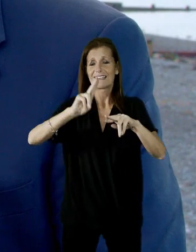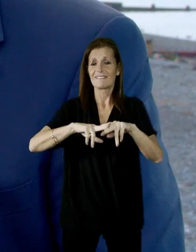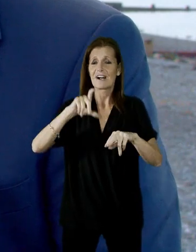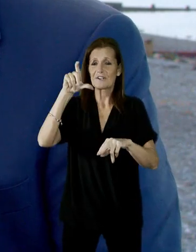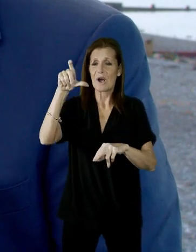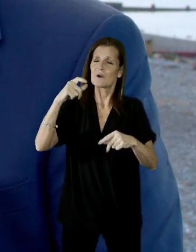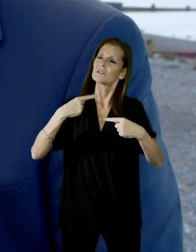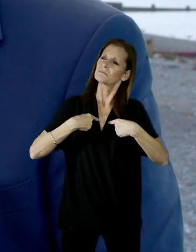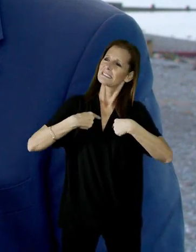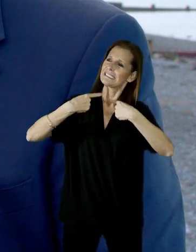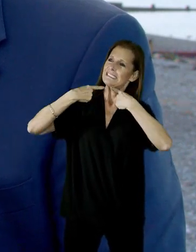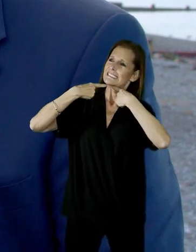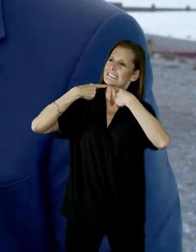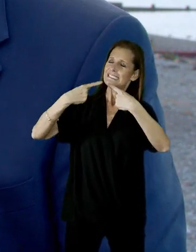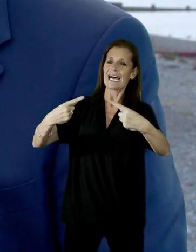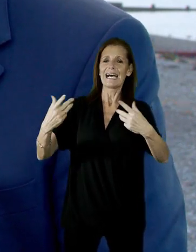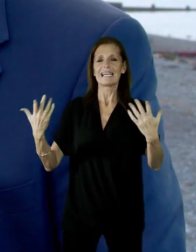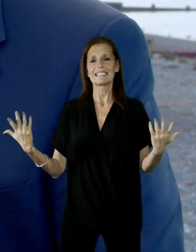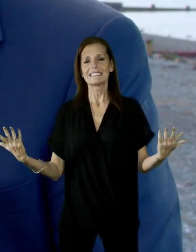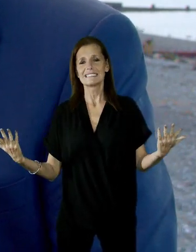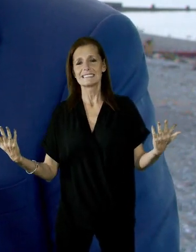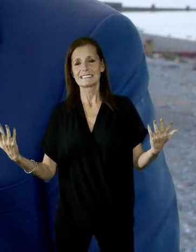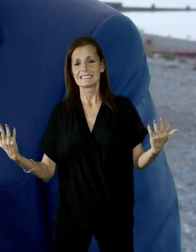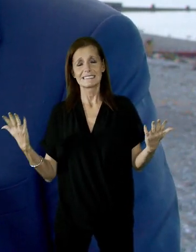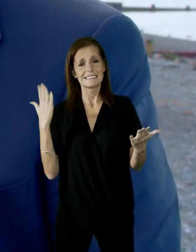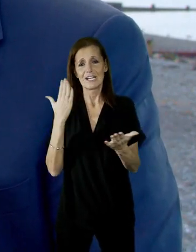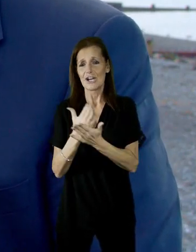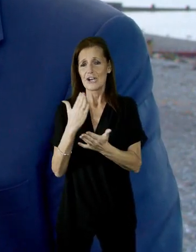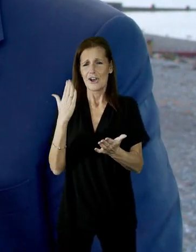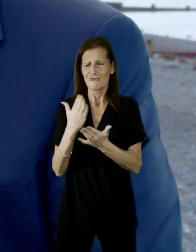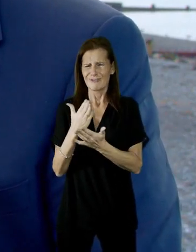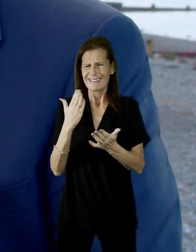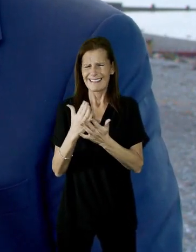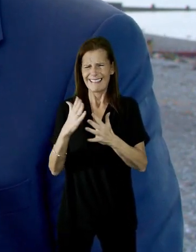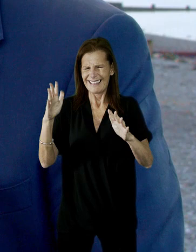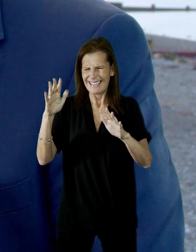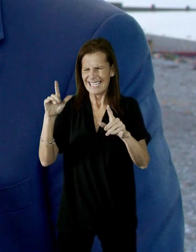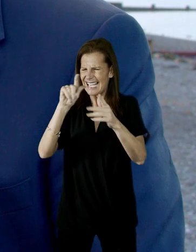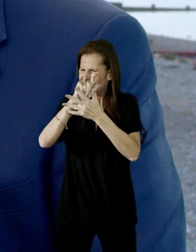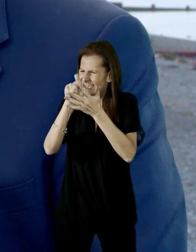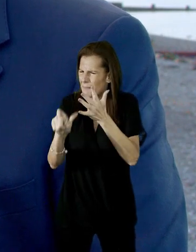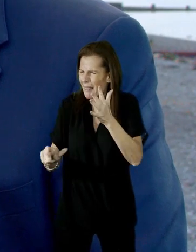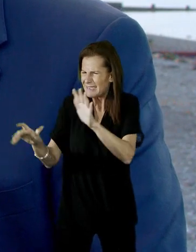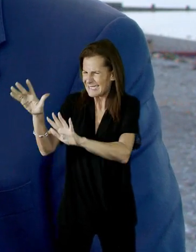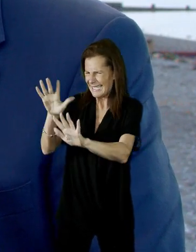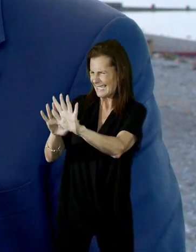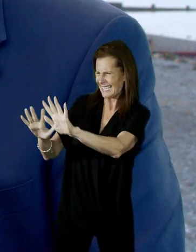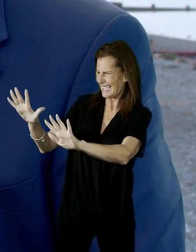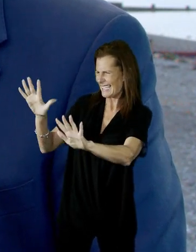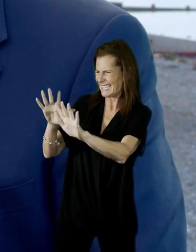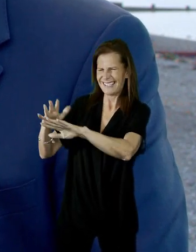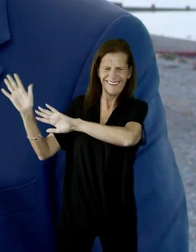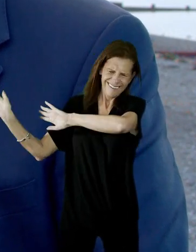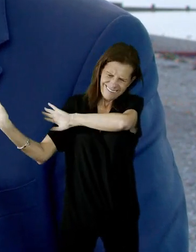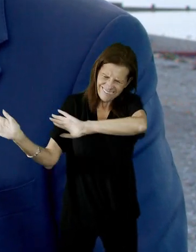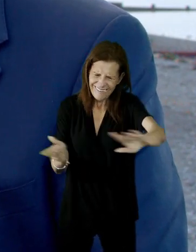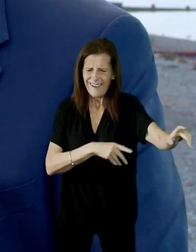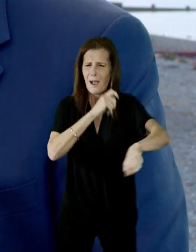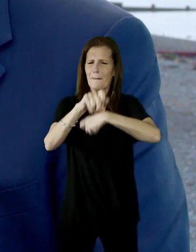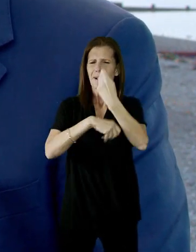describe it in 2 words. It's all about demystifying disability. The project has played a major